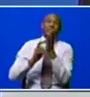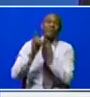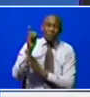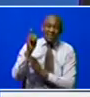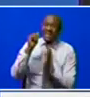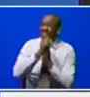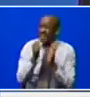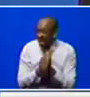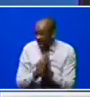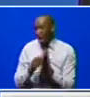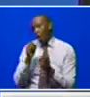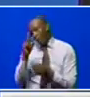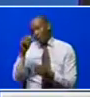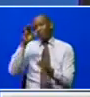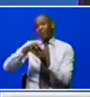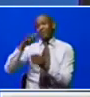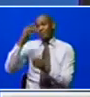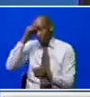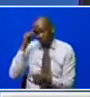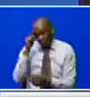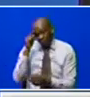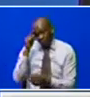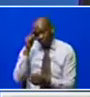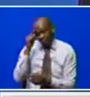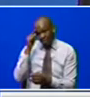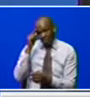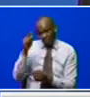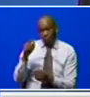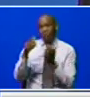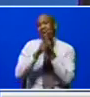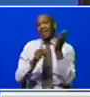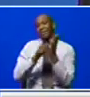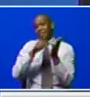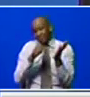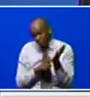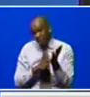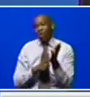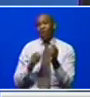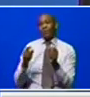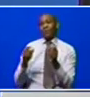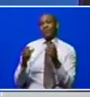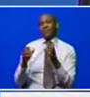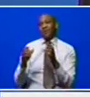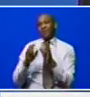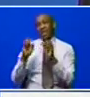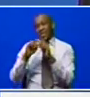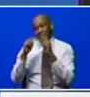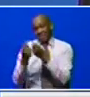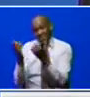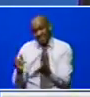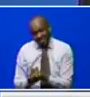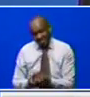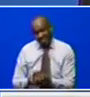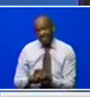agenda? Or was it, you know, based on the manifesto, on ethnicity? And you know,